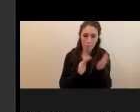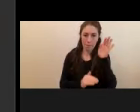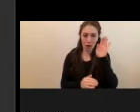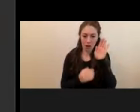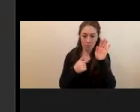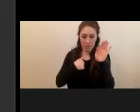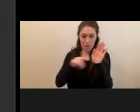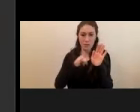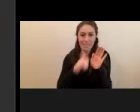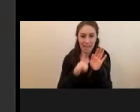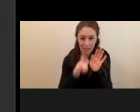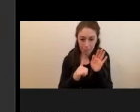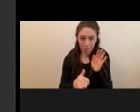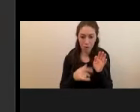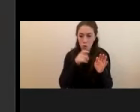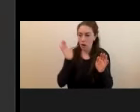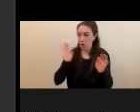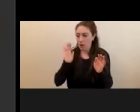they were and who they've become.